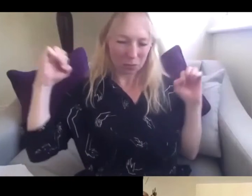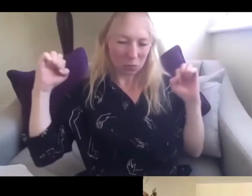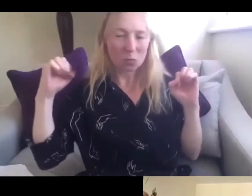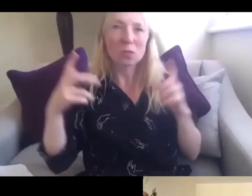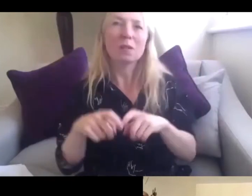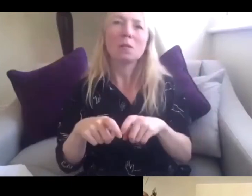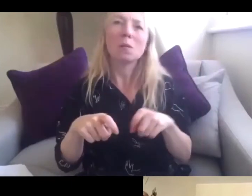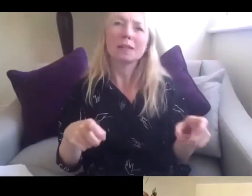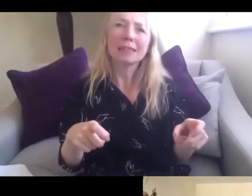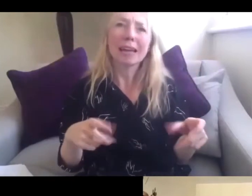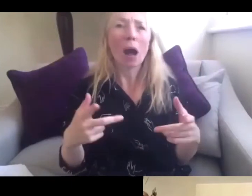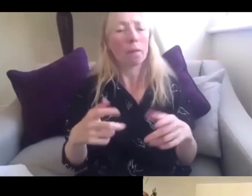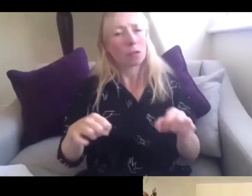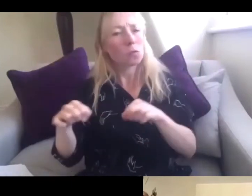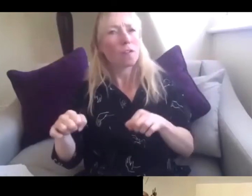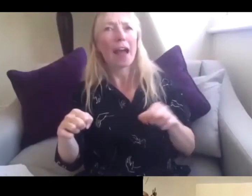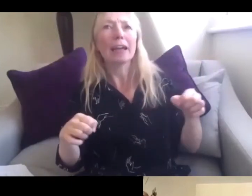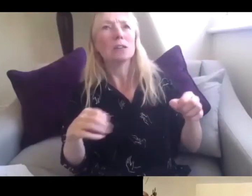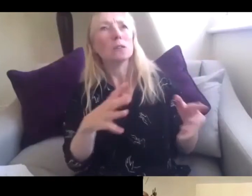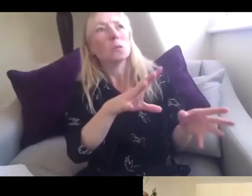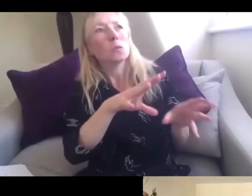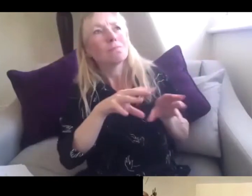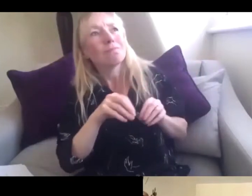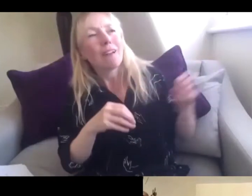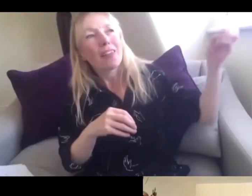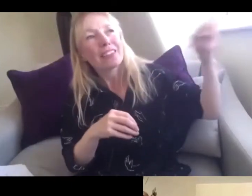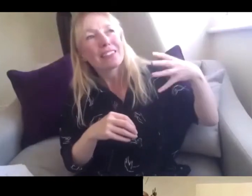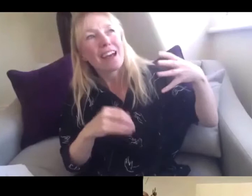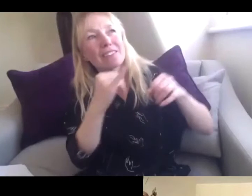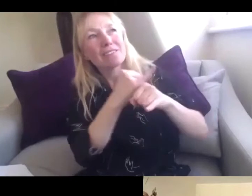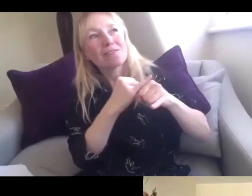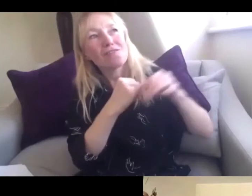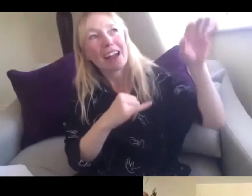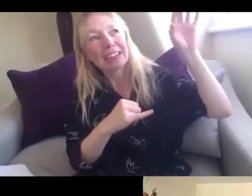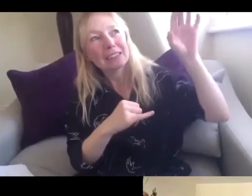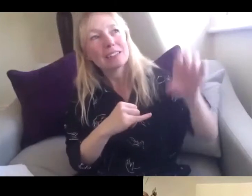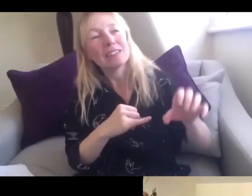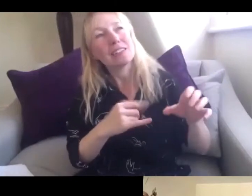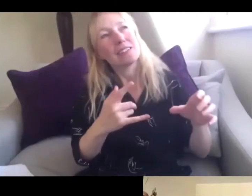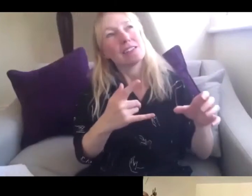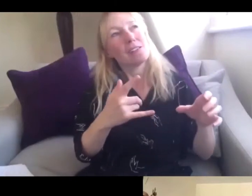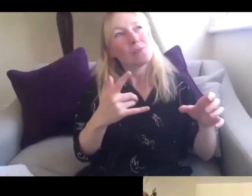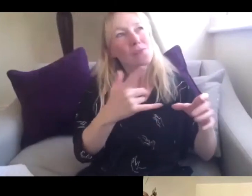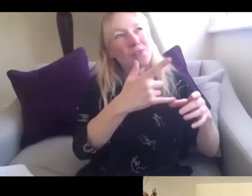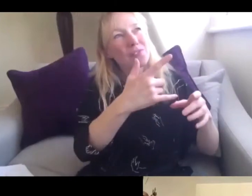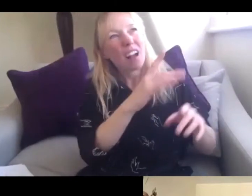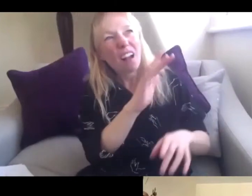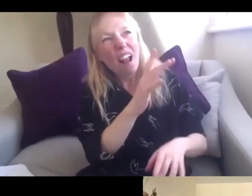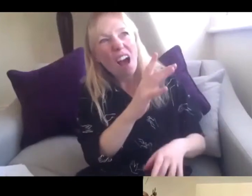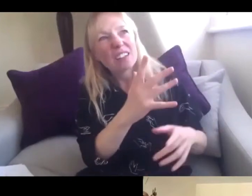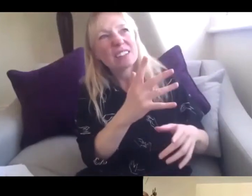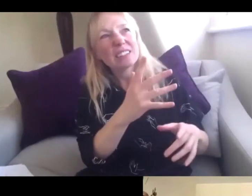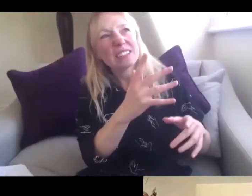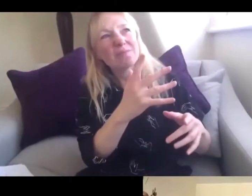sun. The glass on my bedroom window is frosted. The light comes in patchy. Outside, I can see